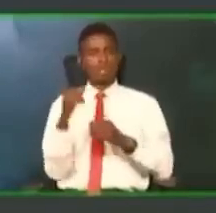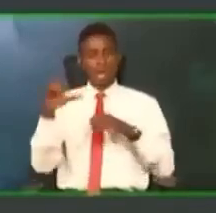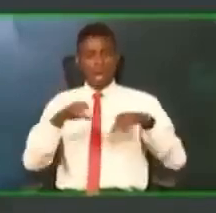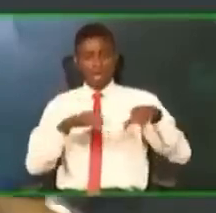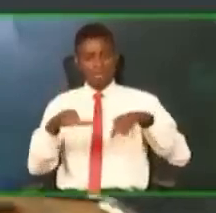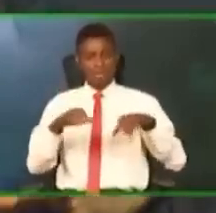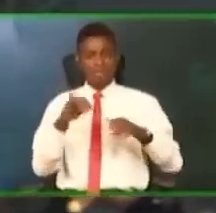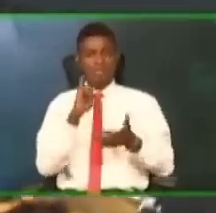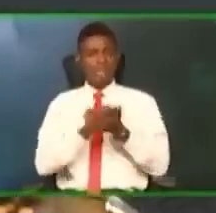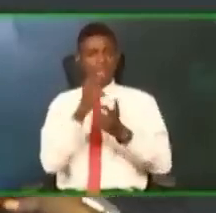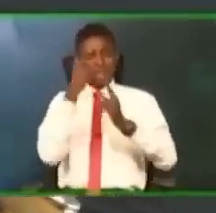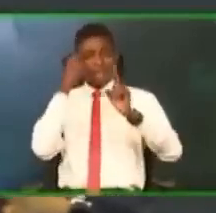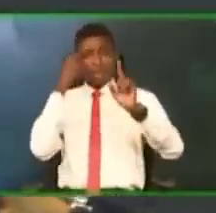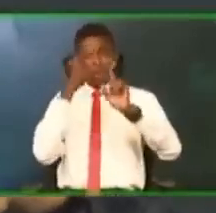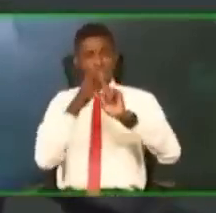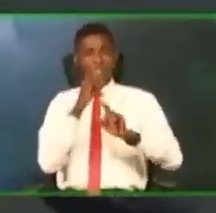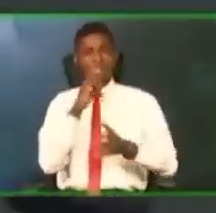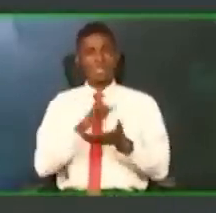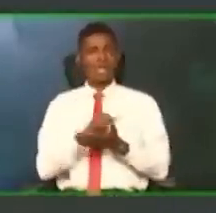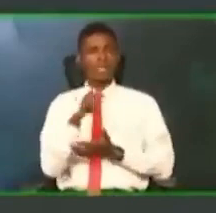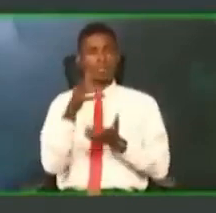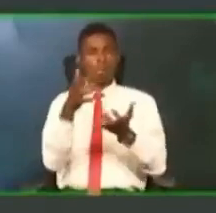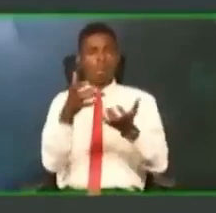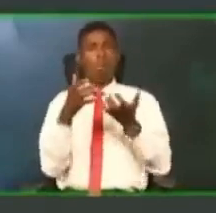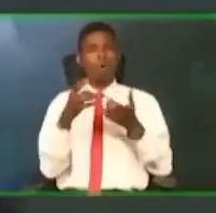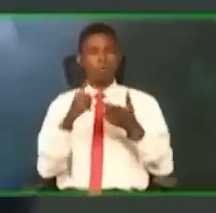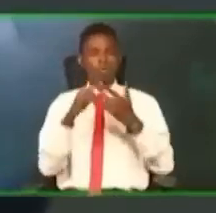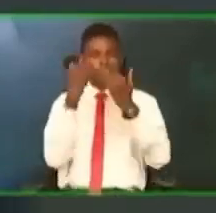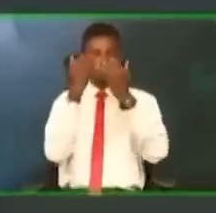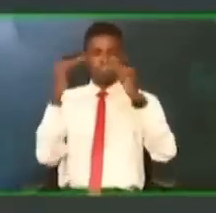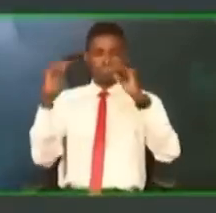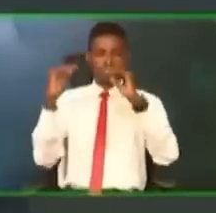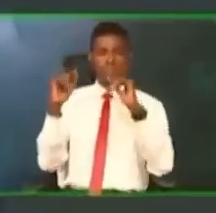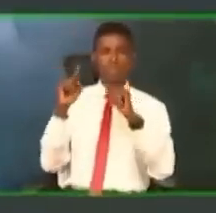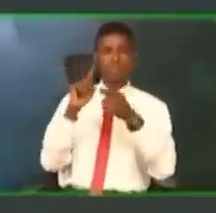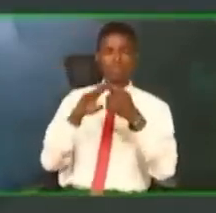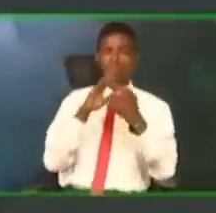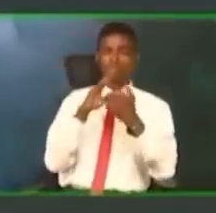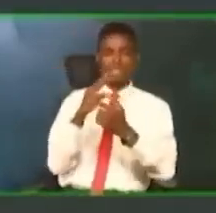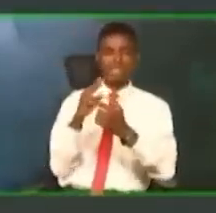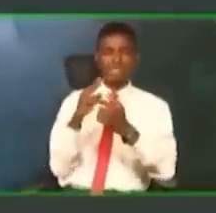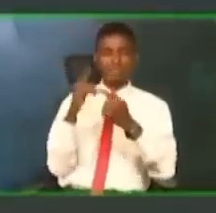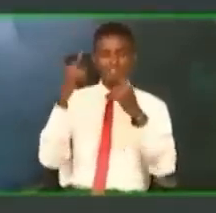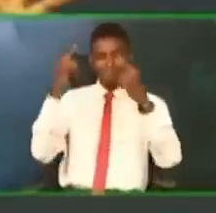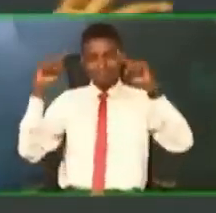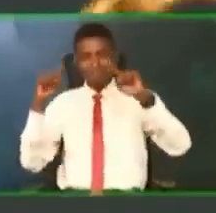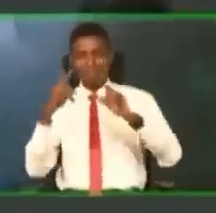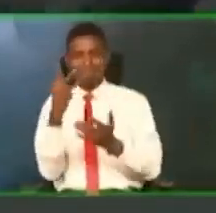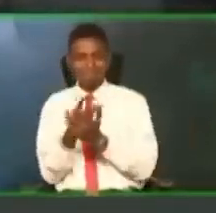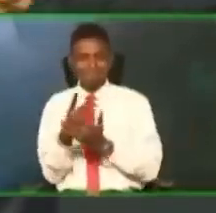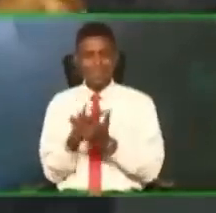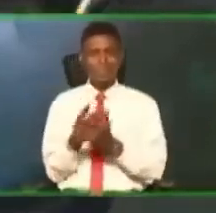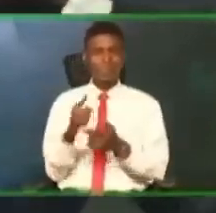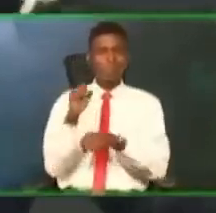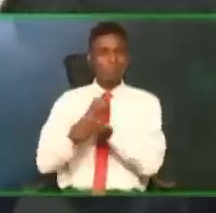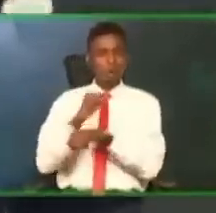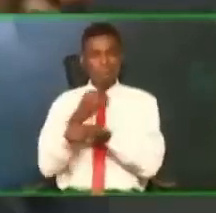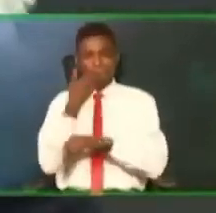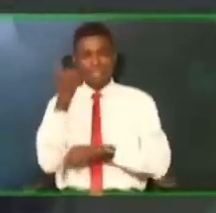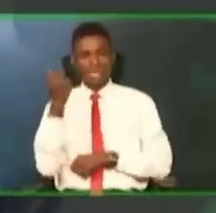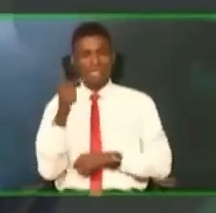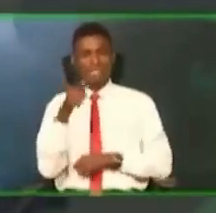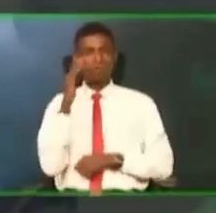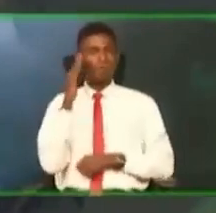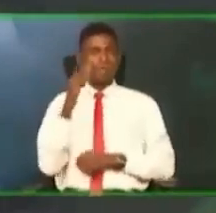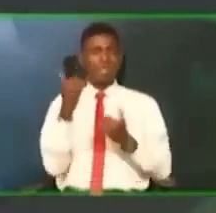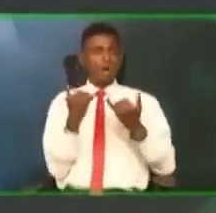the goal was that he wanted to constrain me to be effective. You will now go to God and receive your own version of that